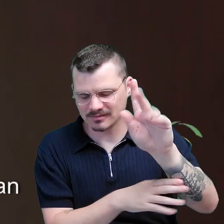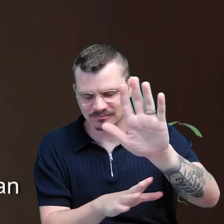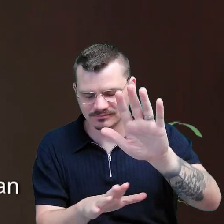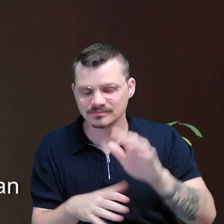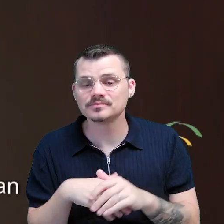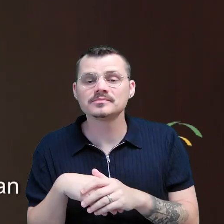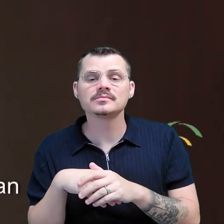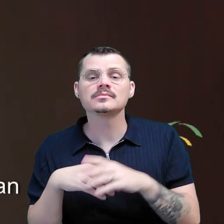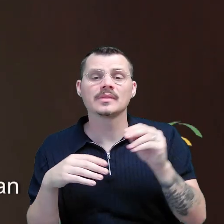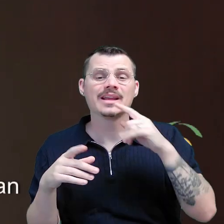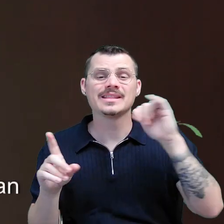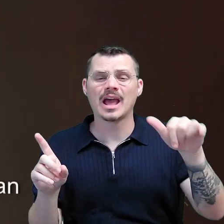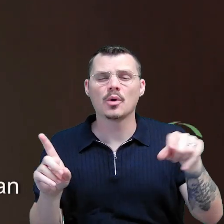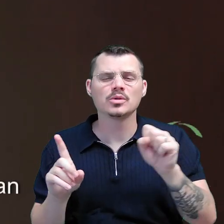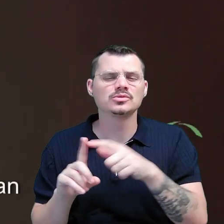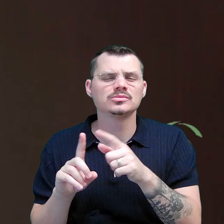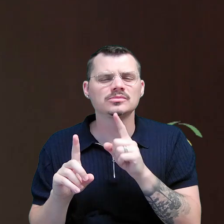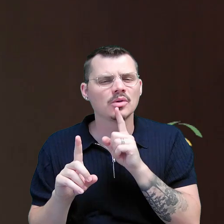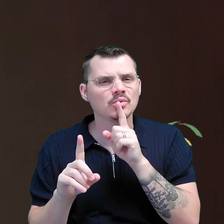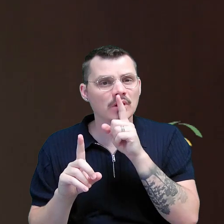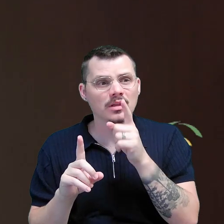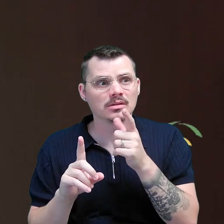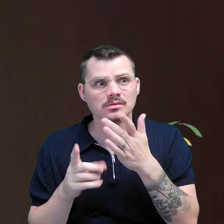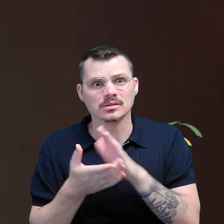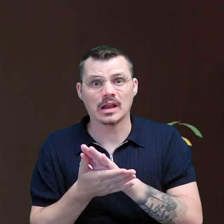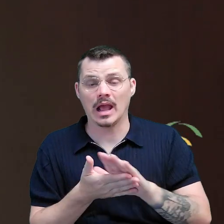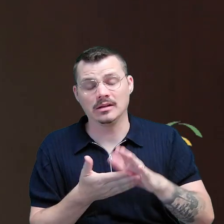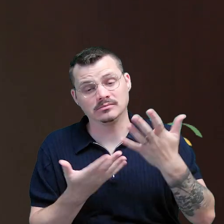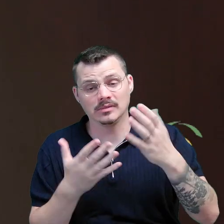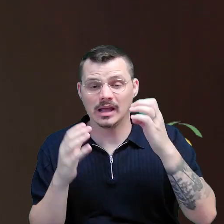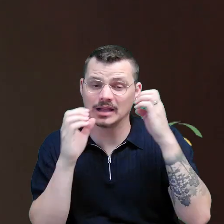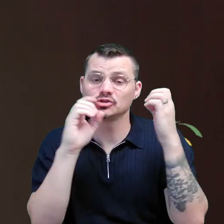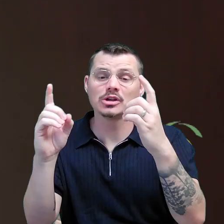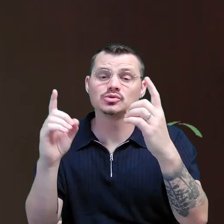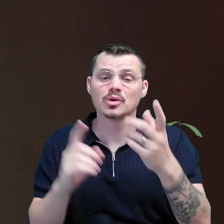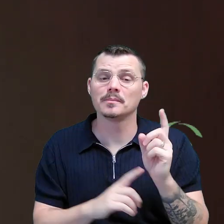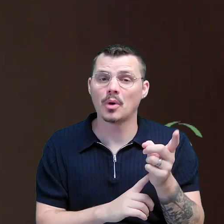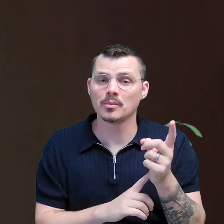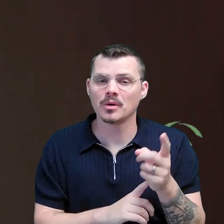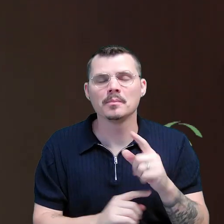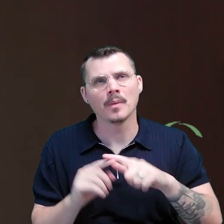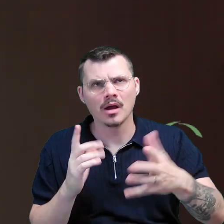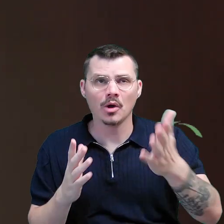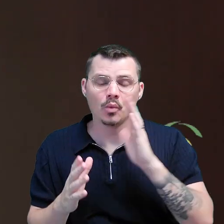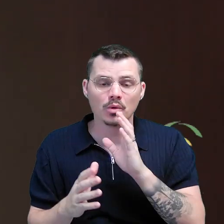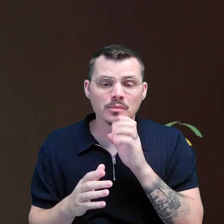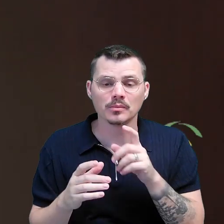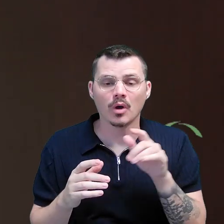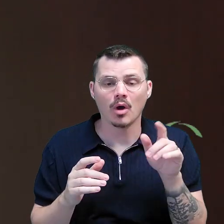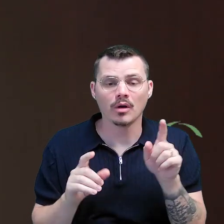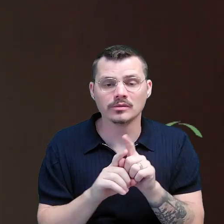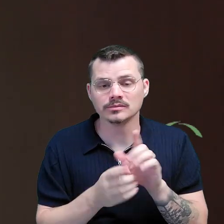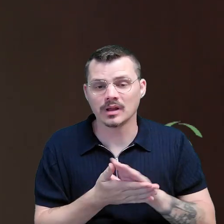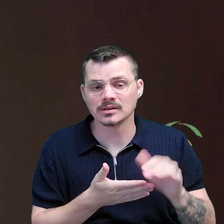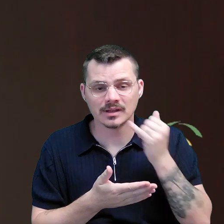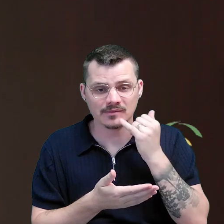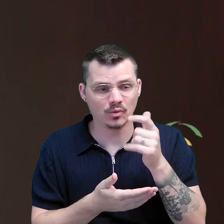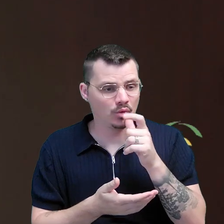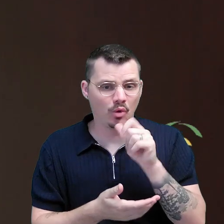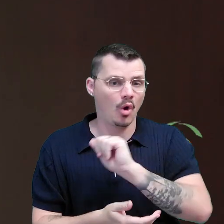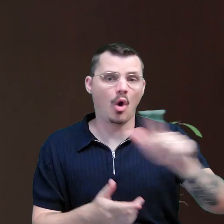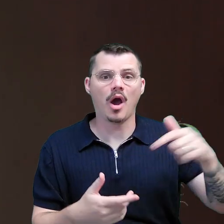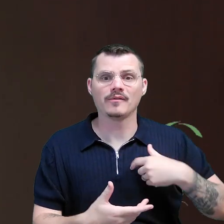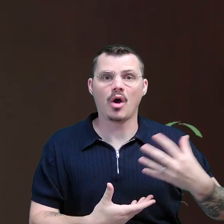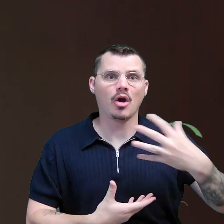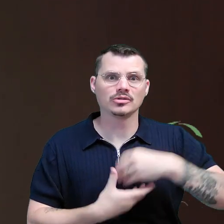that to me was a really nice, kind of an educational moment. It also would be nice if everybody with